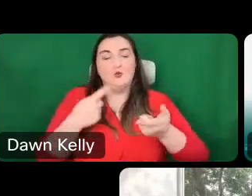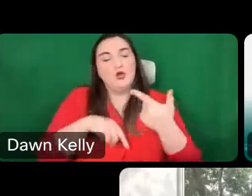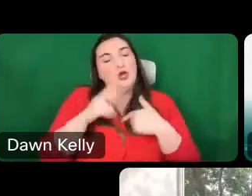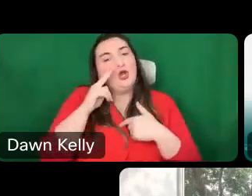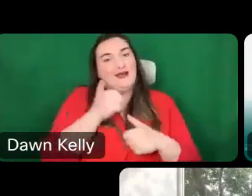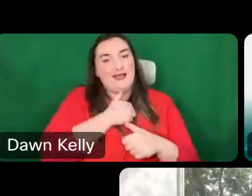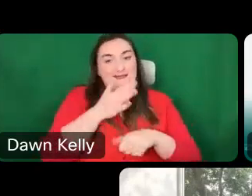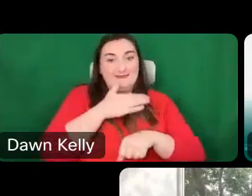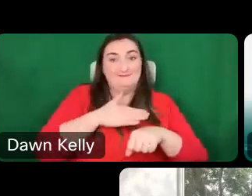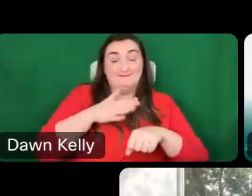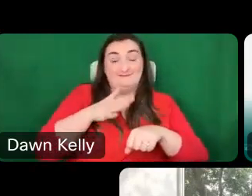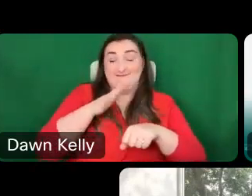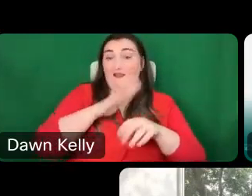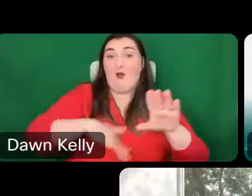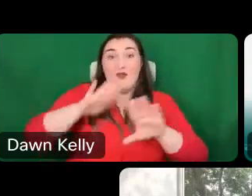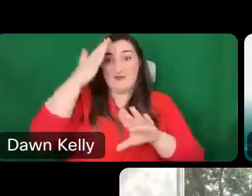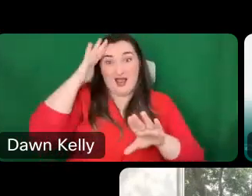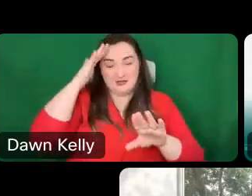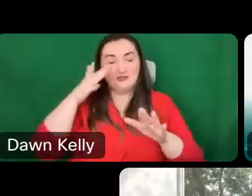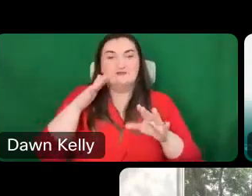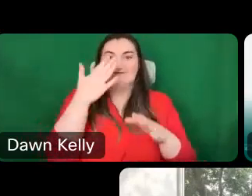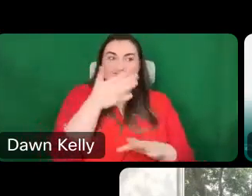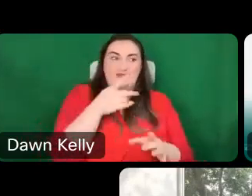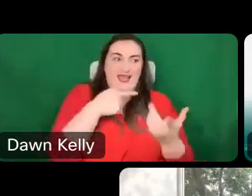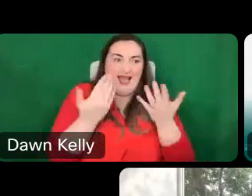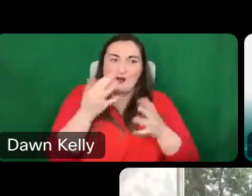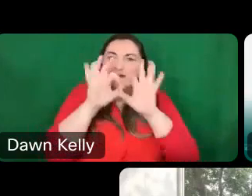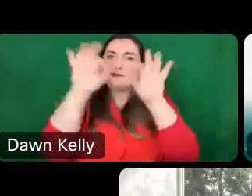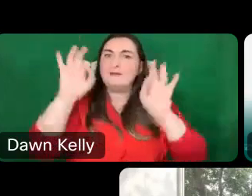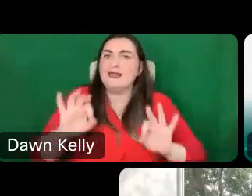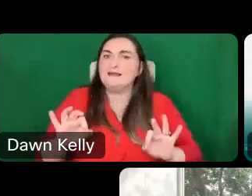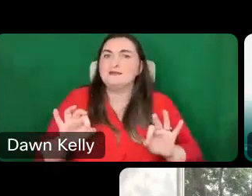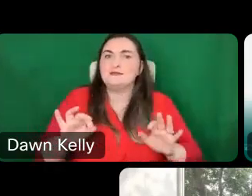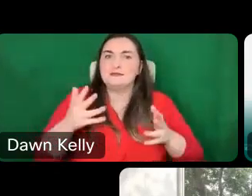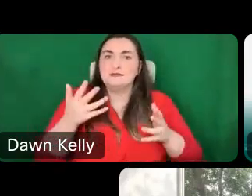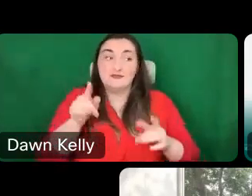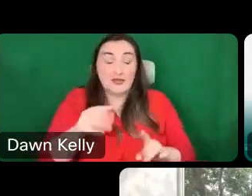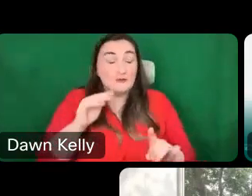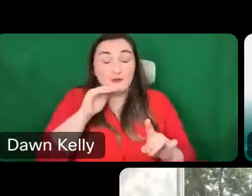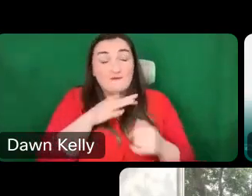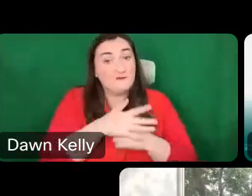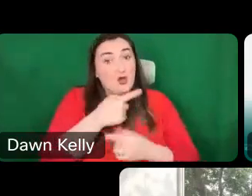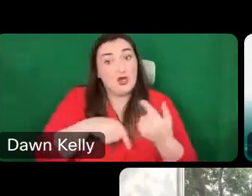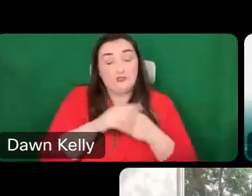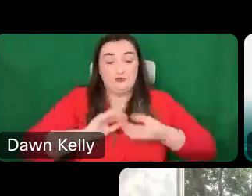the system is looking at, with the input of people around the country, how our templates, they will be really, really important to us. And I suppose just simplifying it